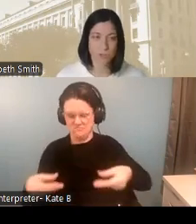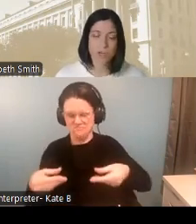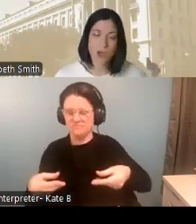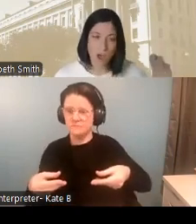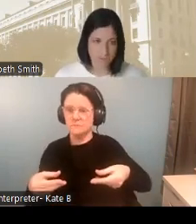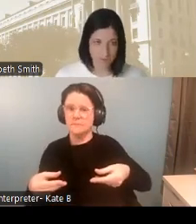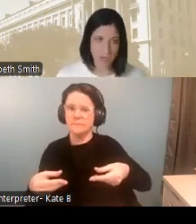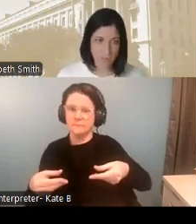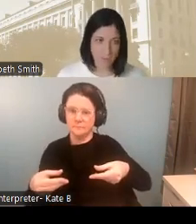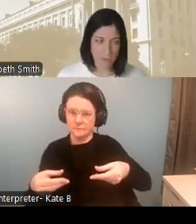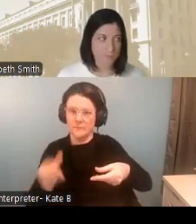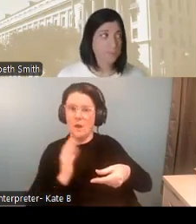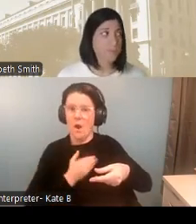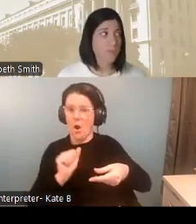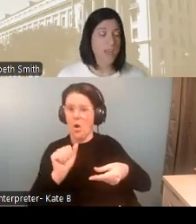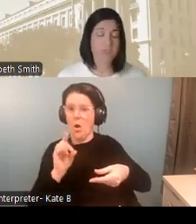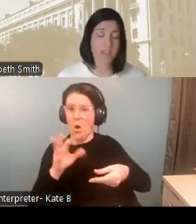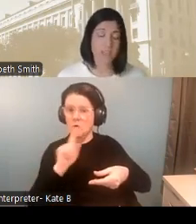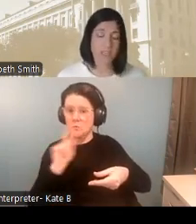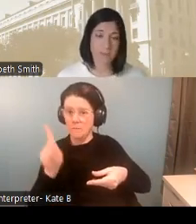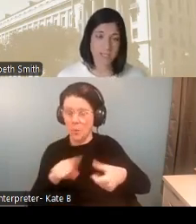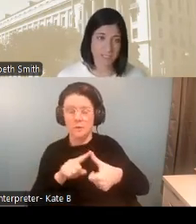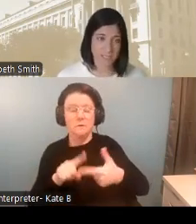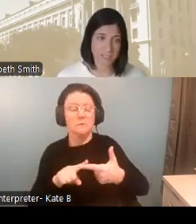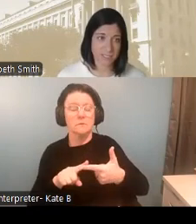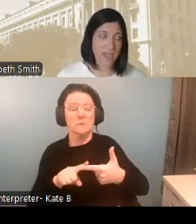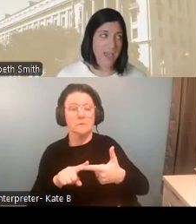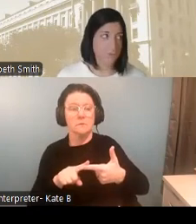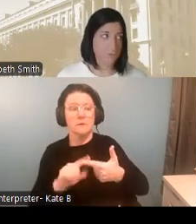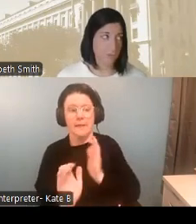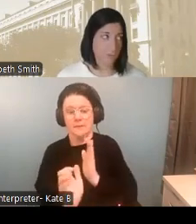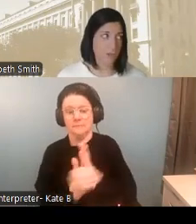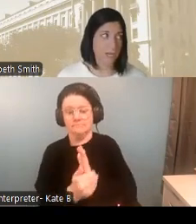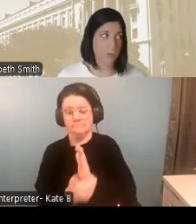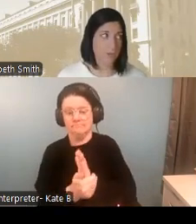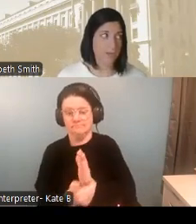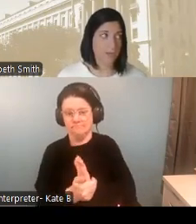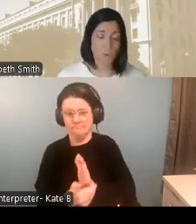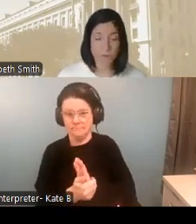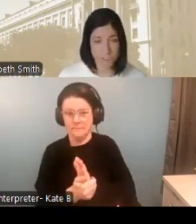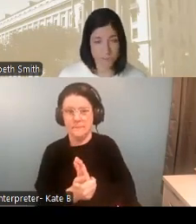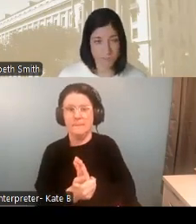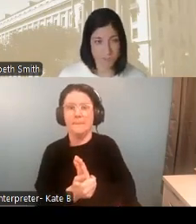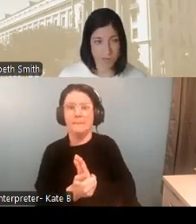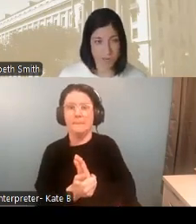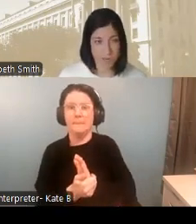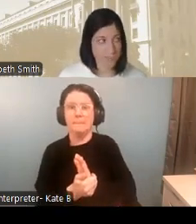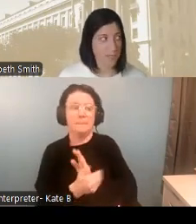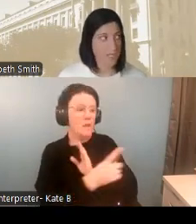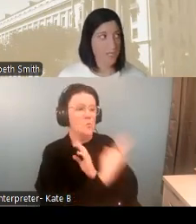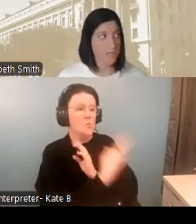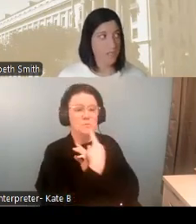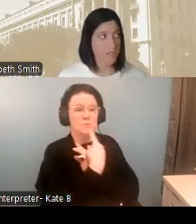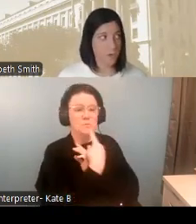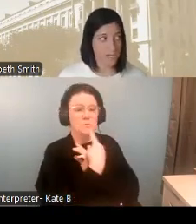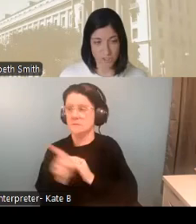include our final audit report, and then in appendices after the report, there will be the award recipient response,